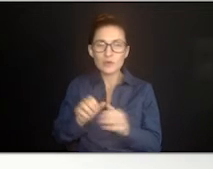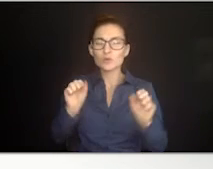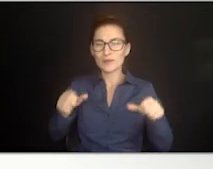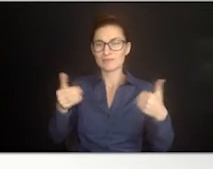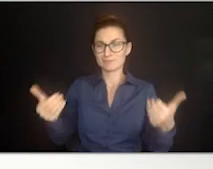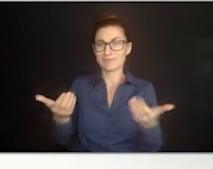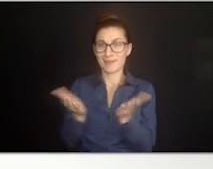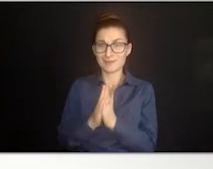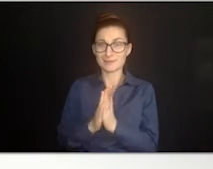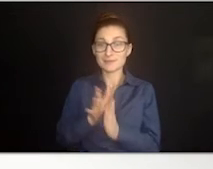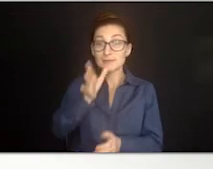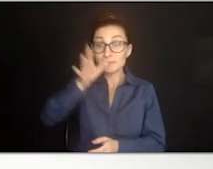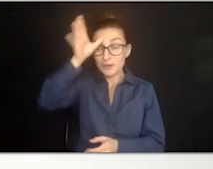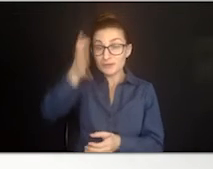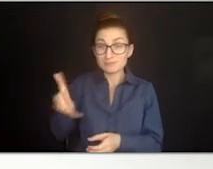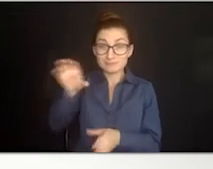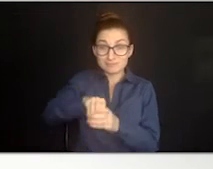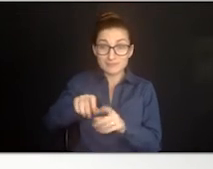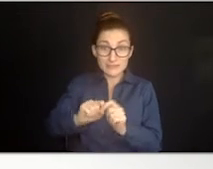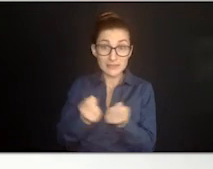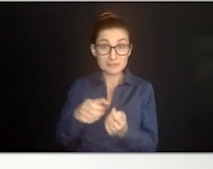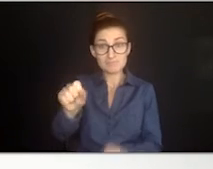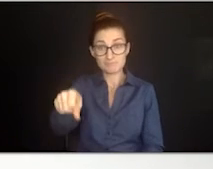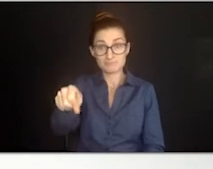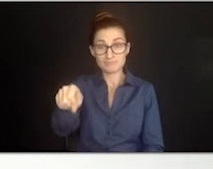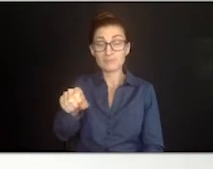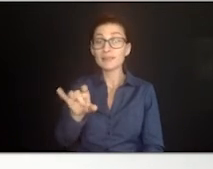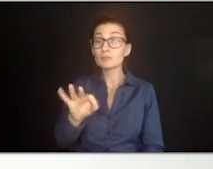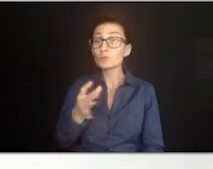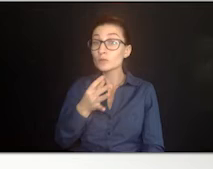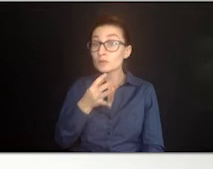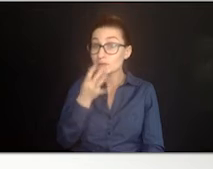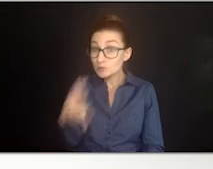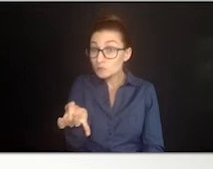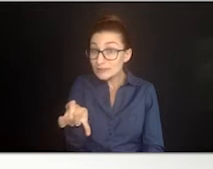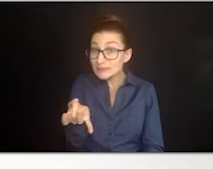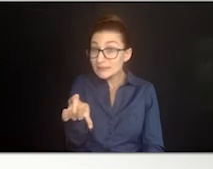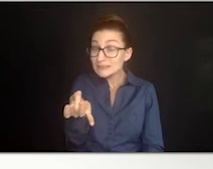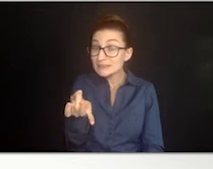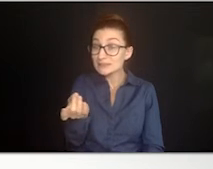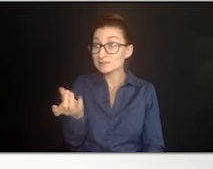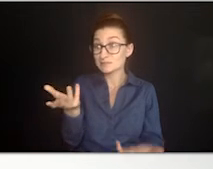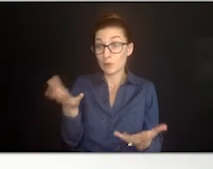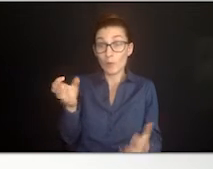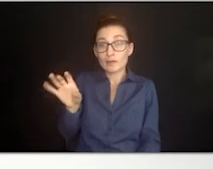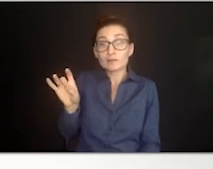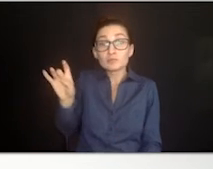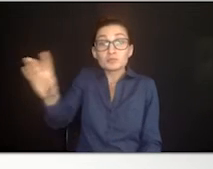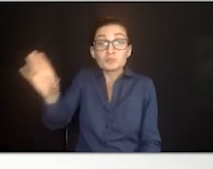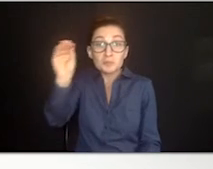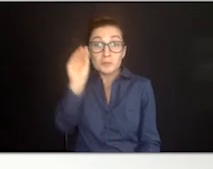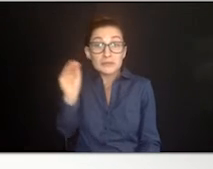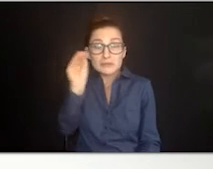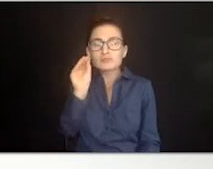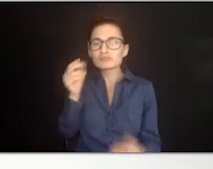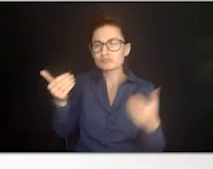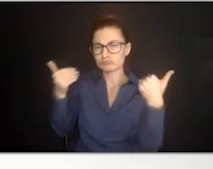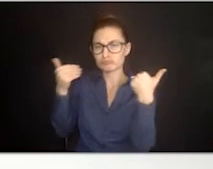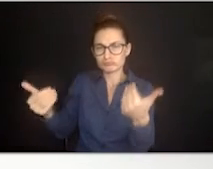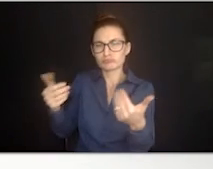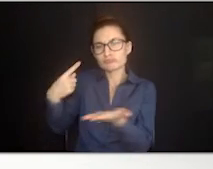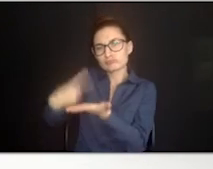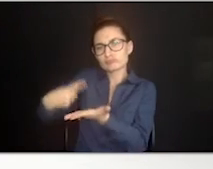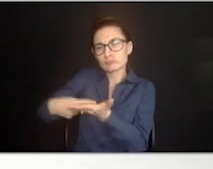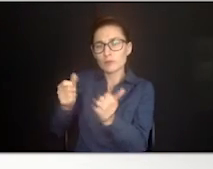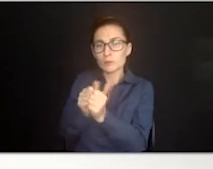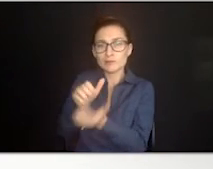a part of that team. They're suggested to be part of that team. So if you're interested in kind of hearing or giving your input or having your voice heard, talk to your